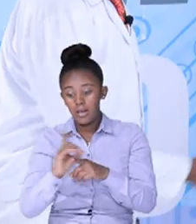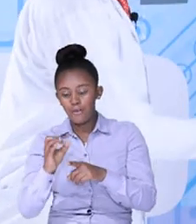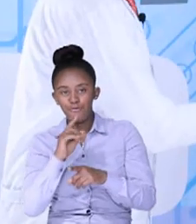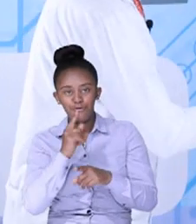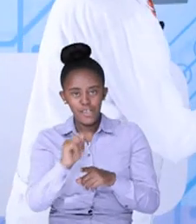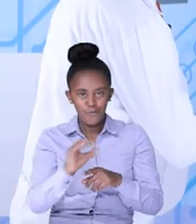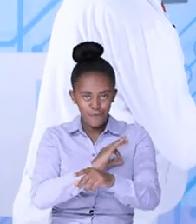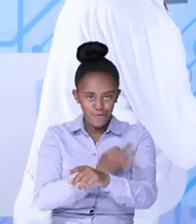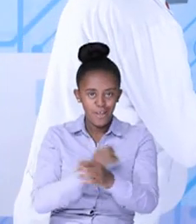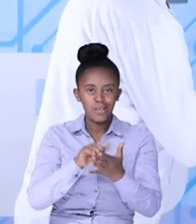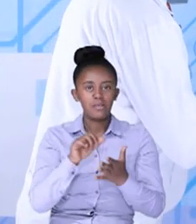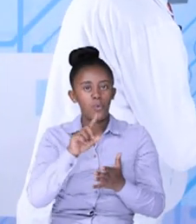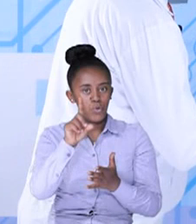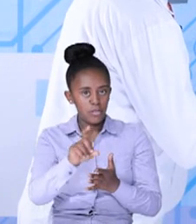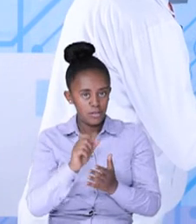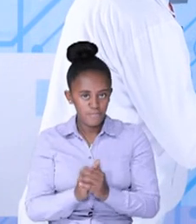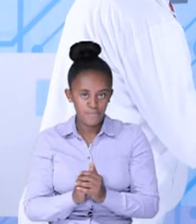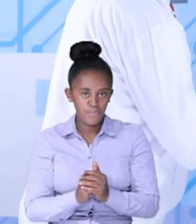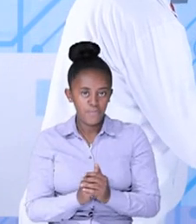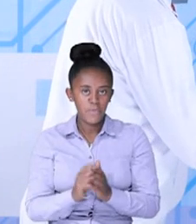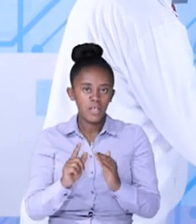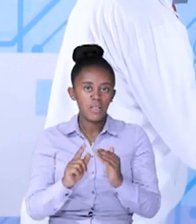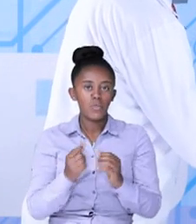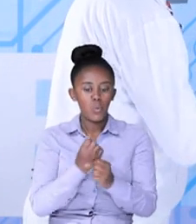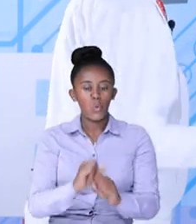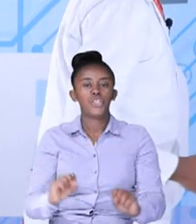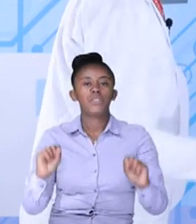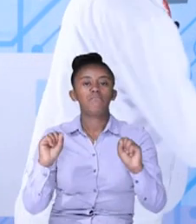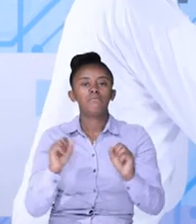question. So, solution,